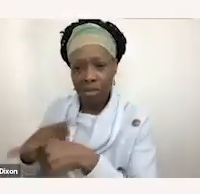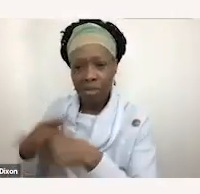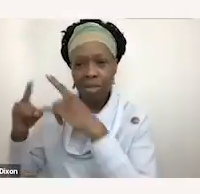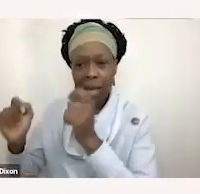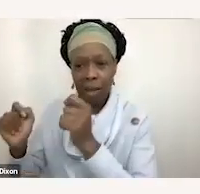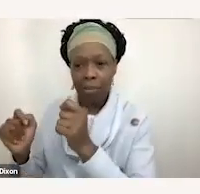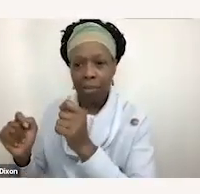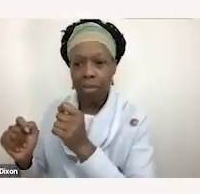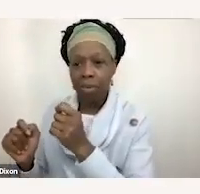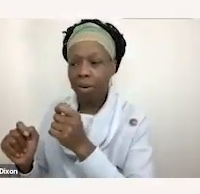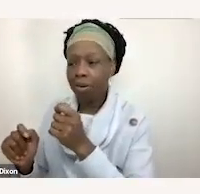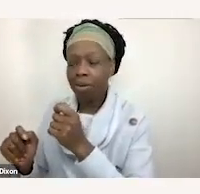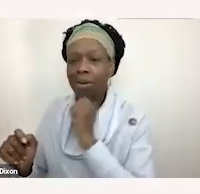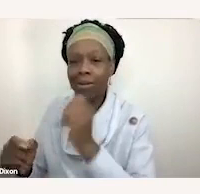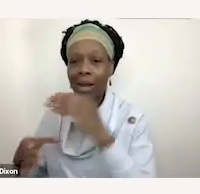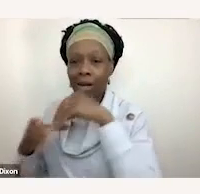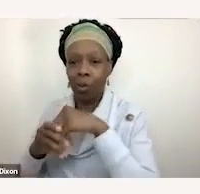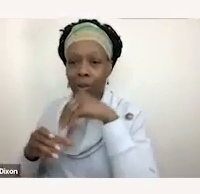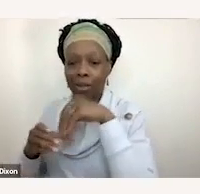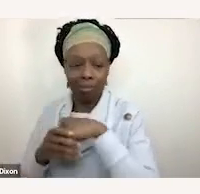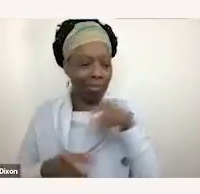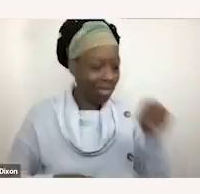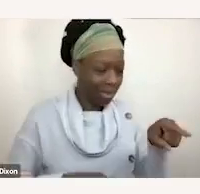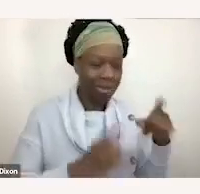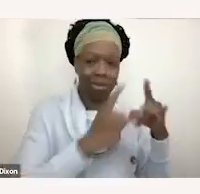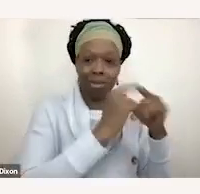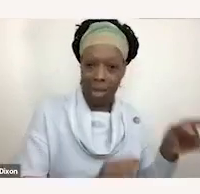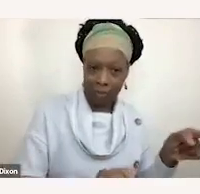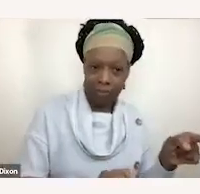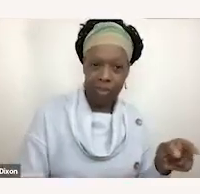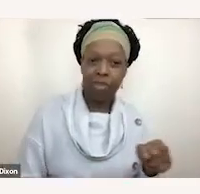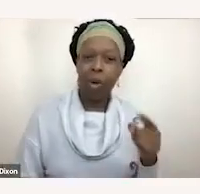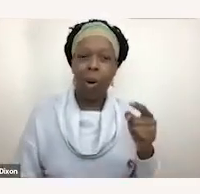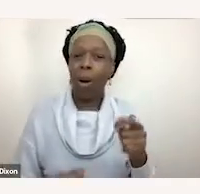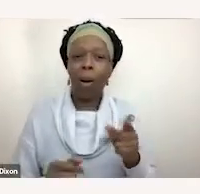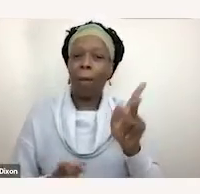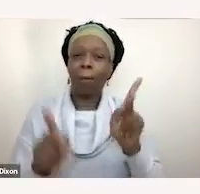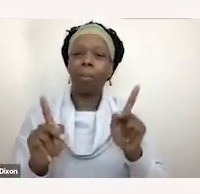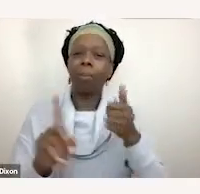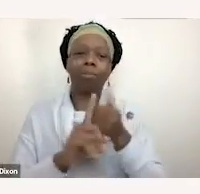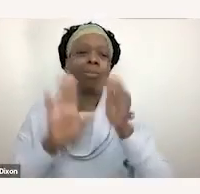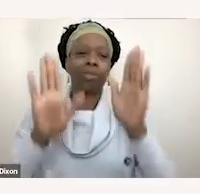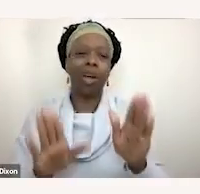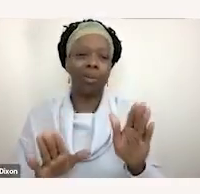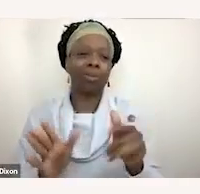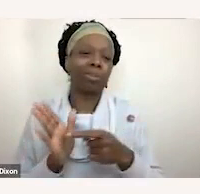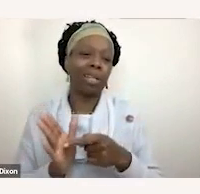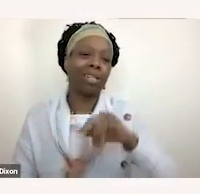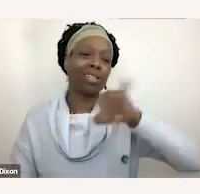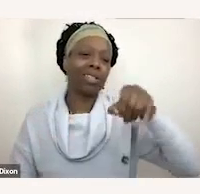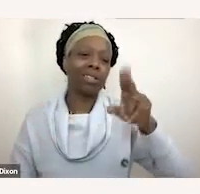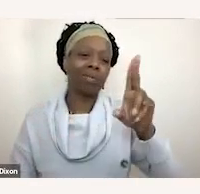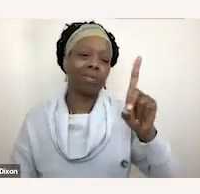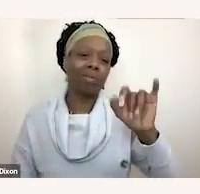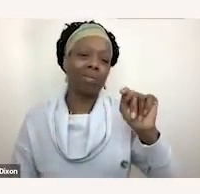WHO, you've got incredible people like Judith Heumann and Jim LeBrack, and I'm going to hand it over to Ashley, who can